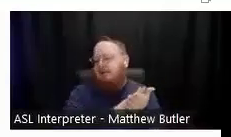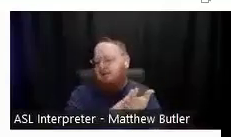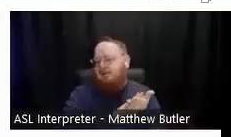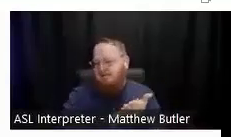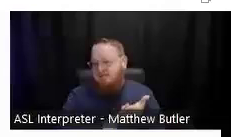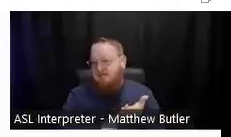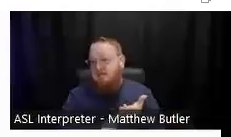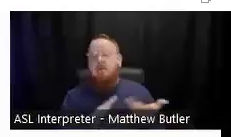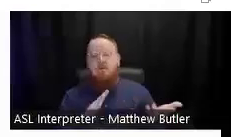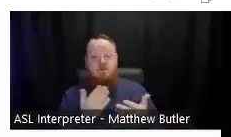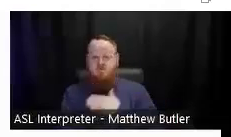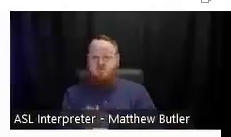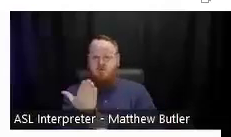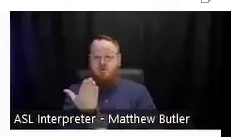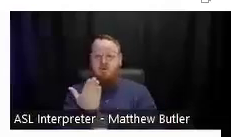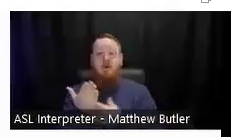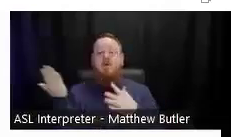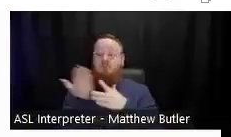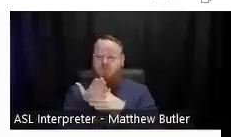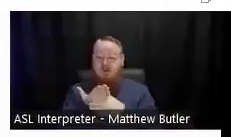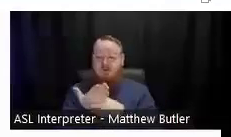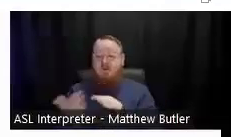break, and